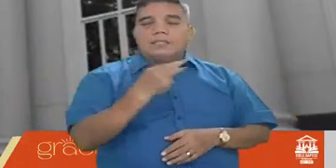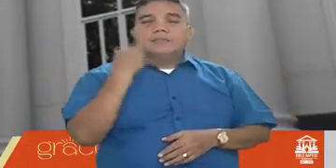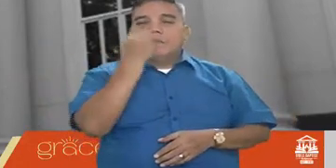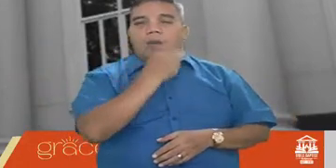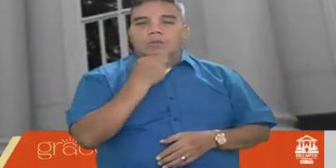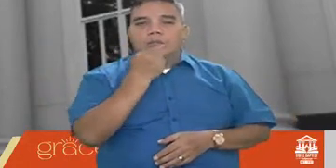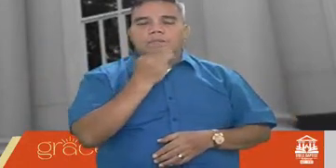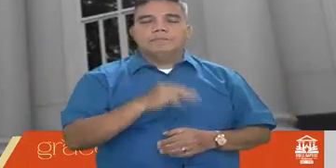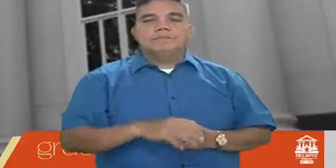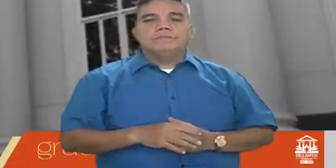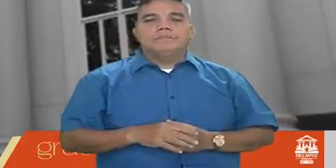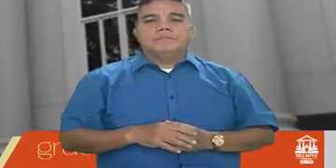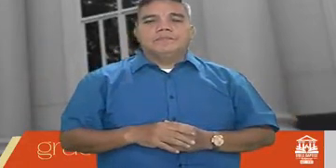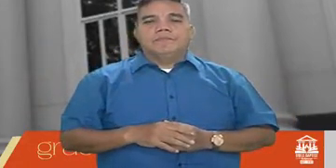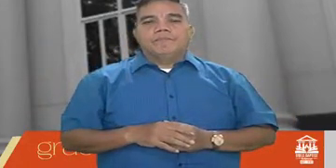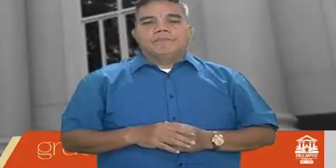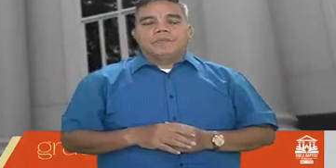mouth.